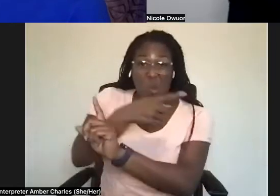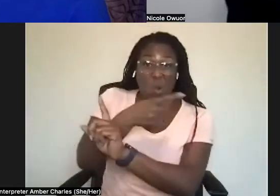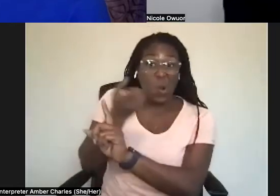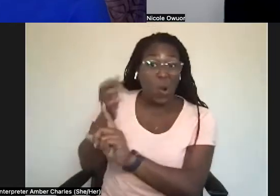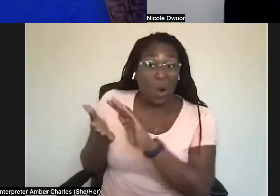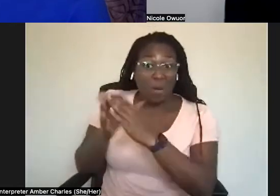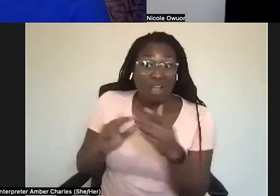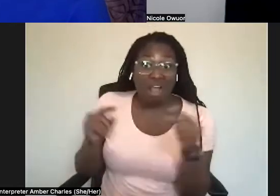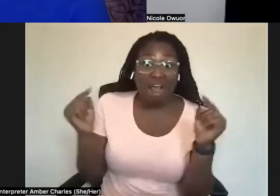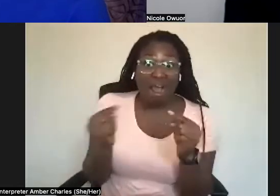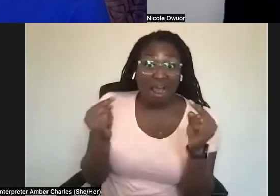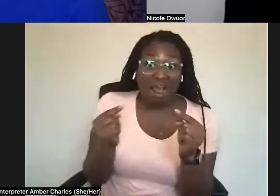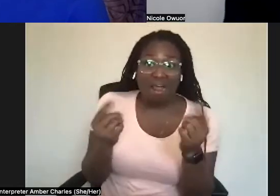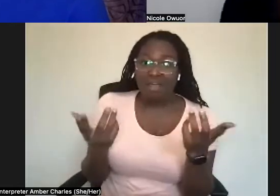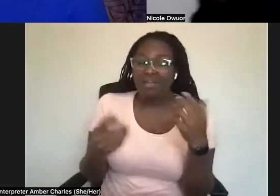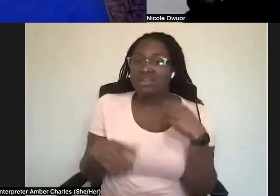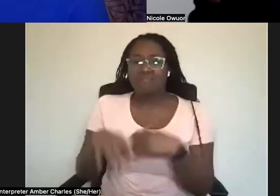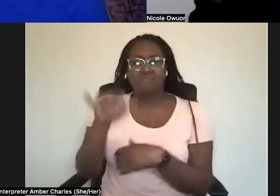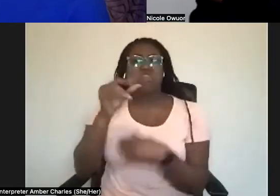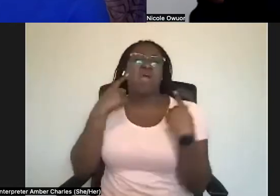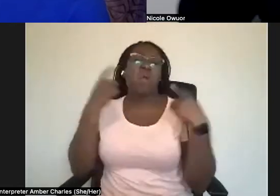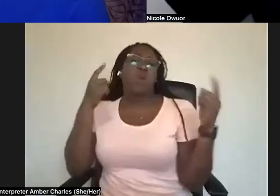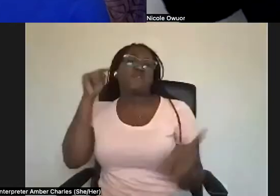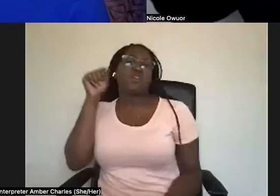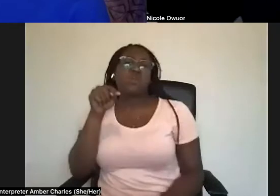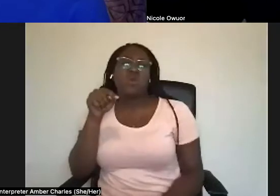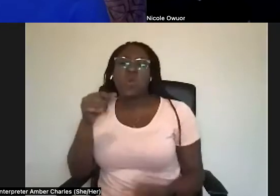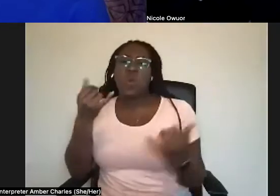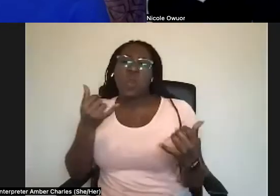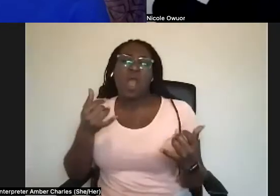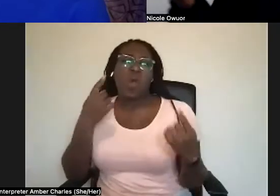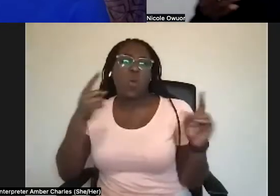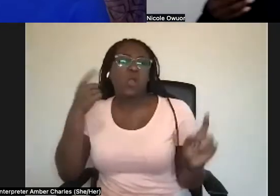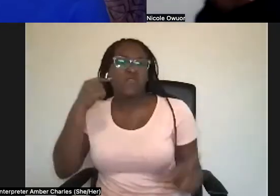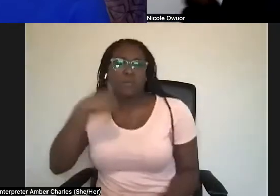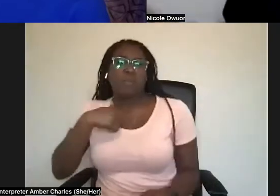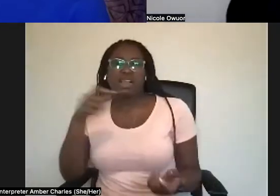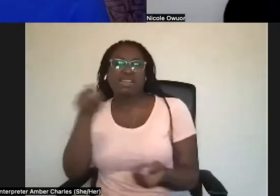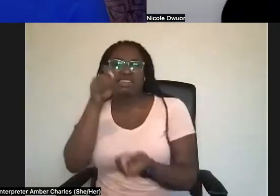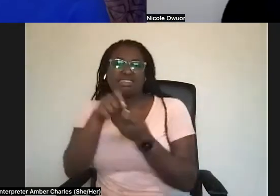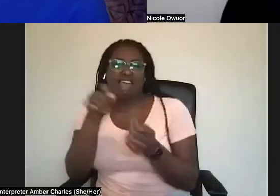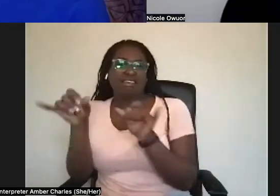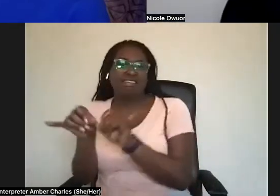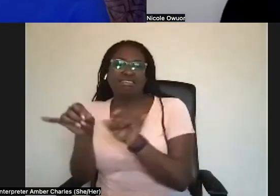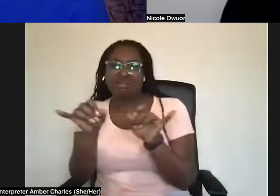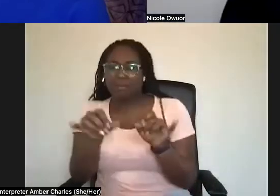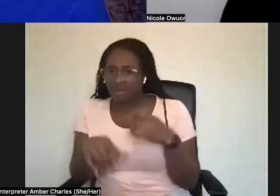well, it worked for you, and maybe it will work for me the exact same way, and then expose them